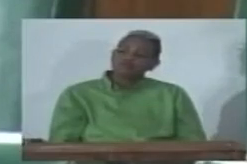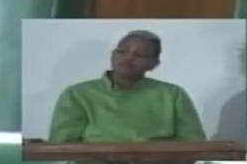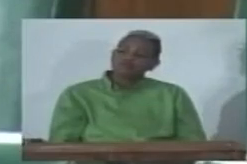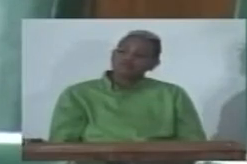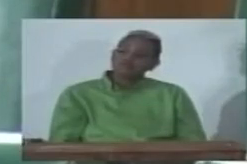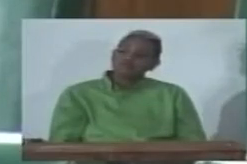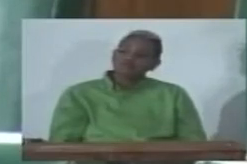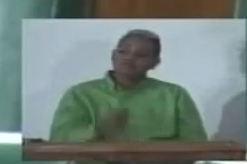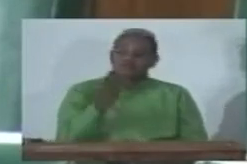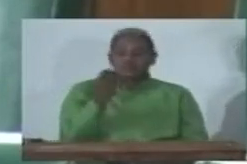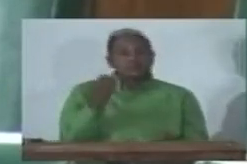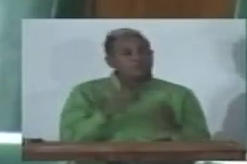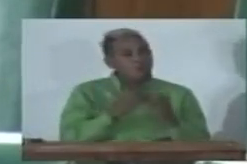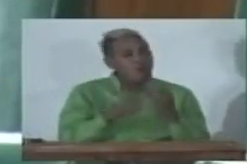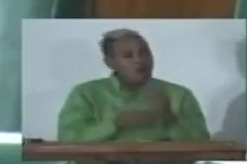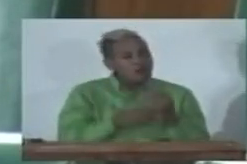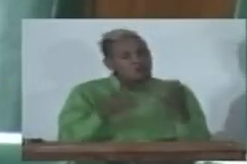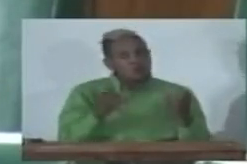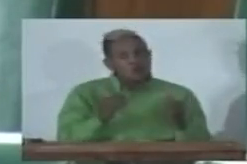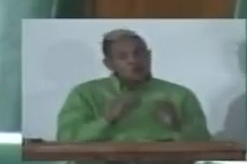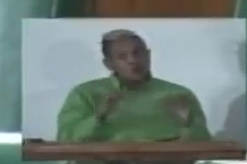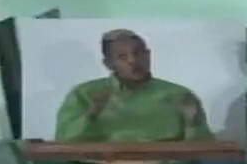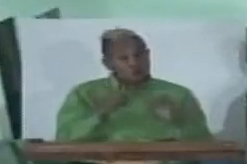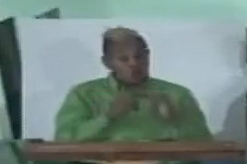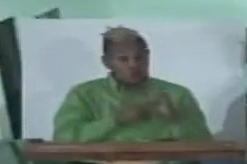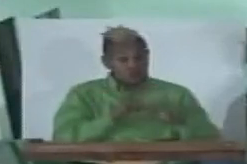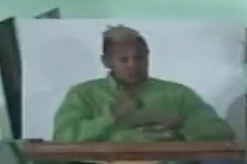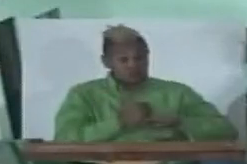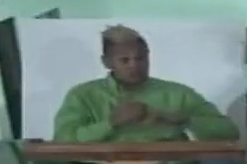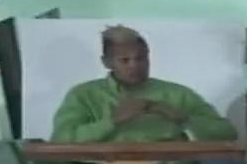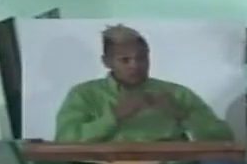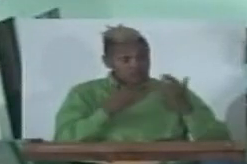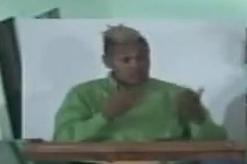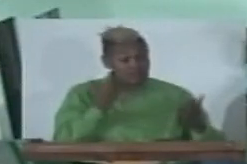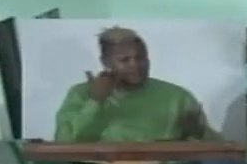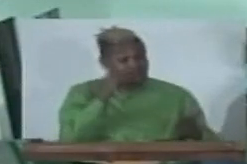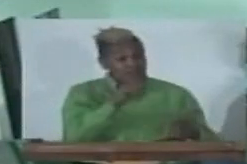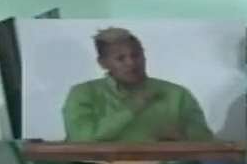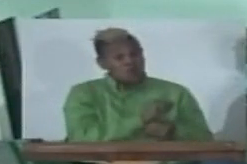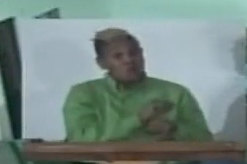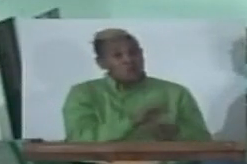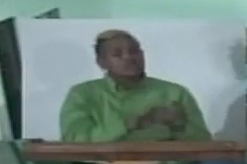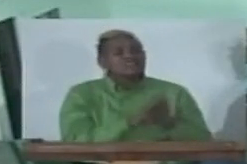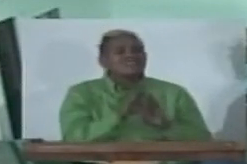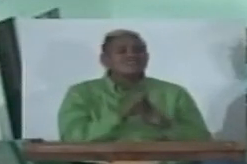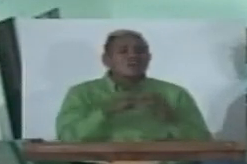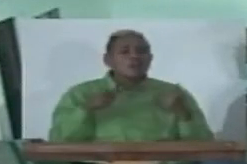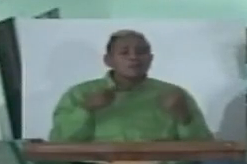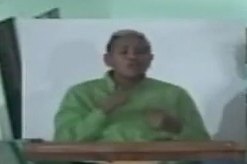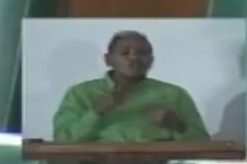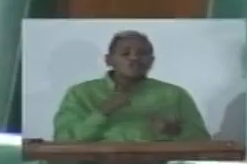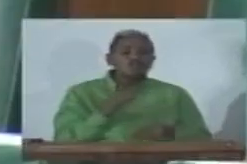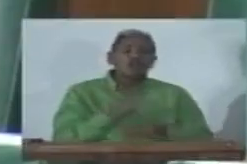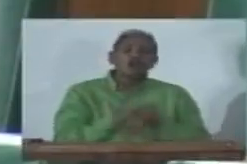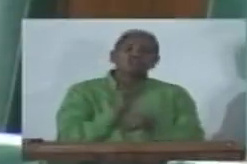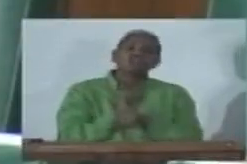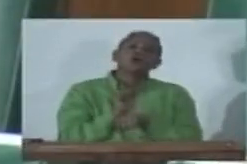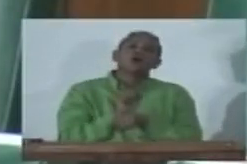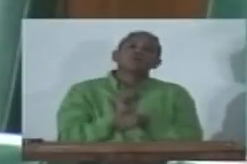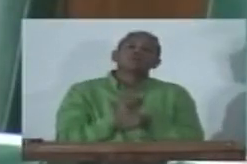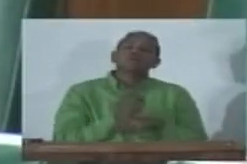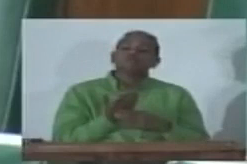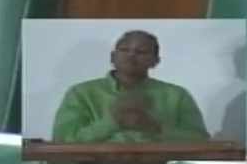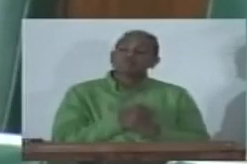There are no measures in place that if that worker was to develop an injury on the job that would